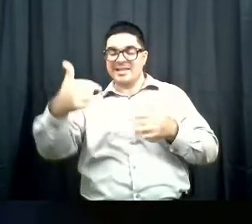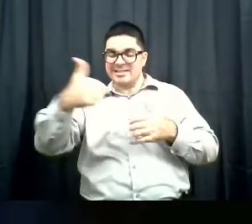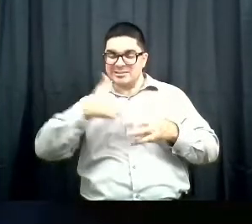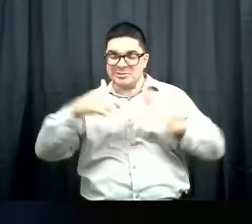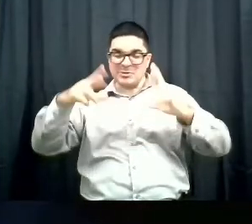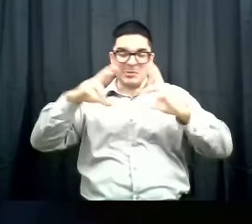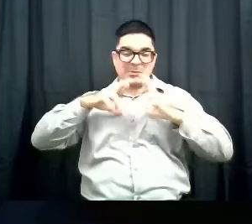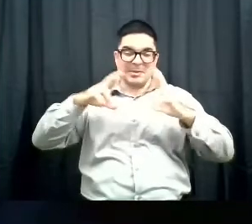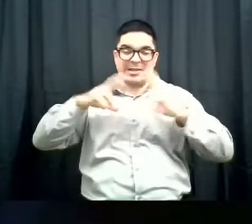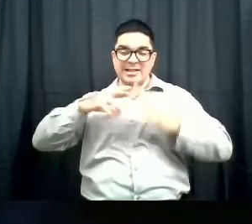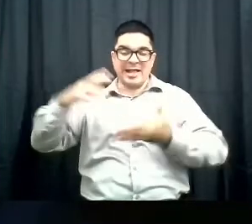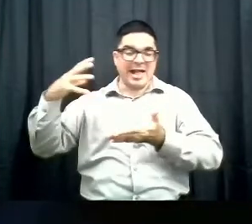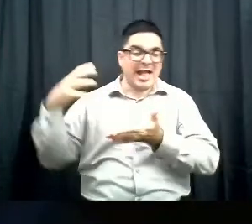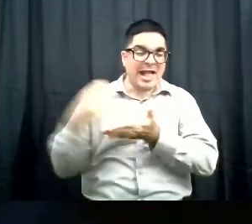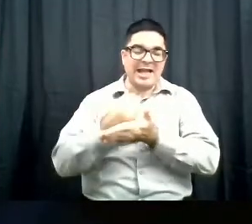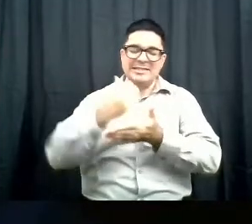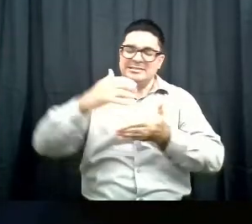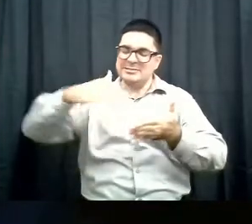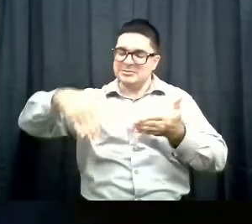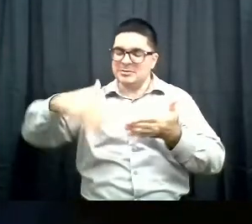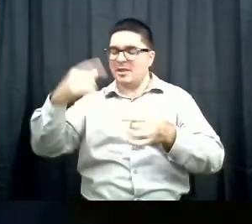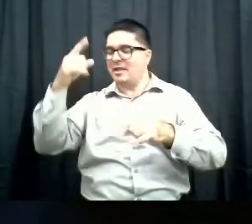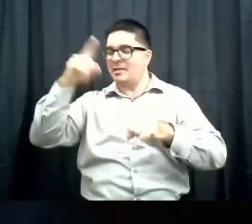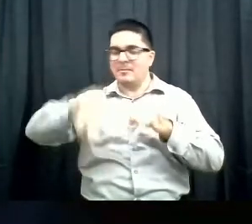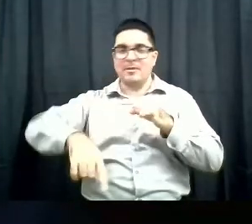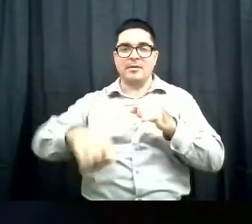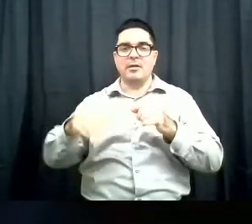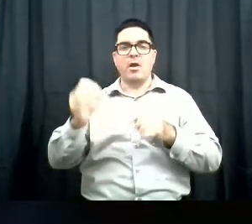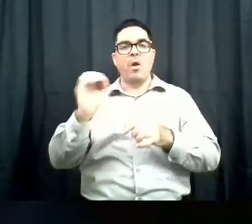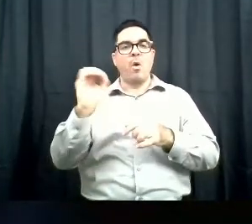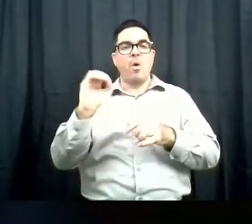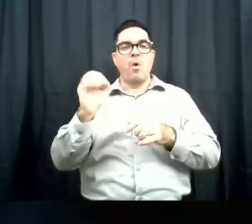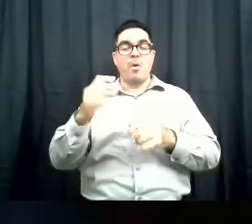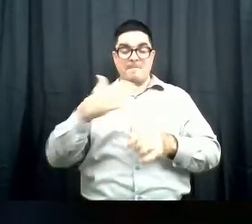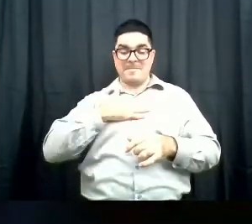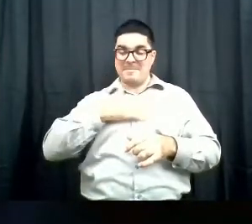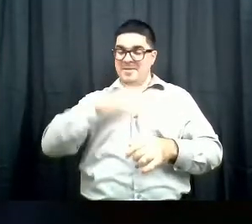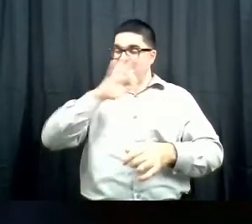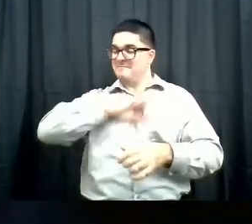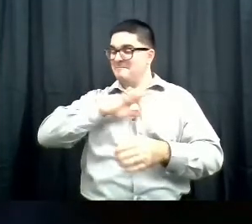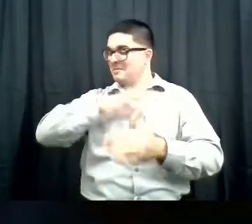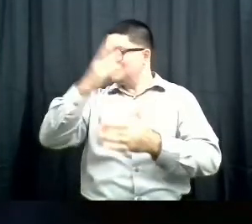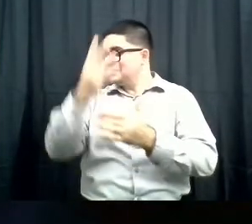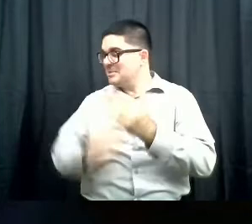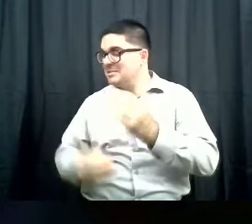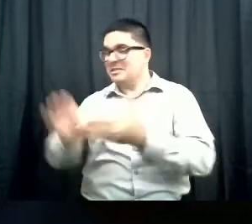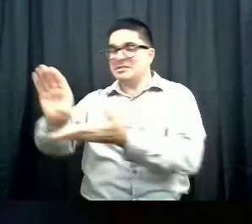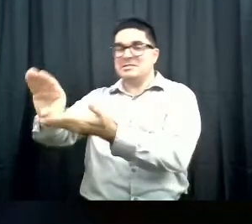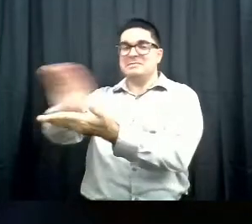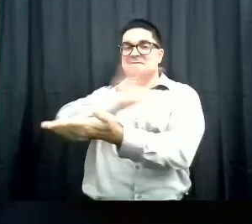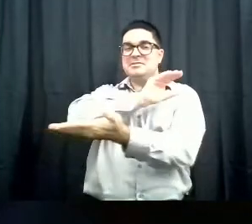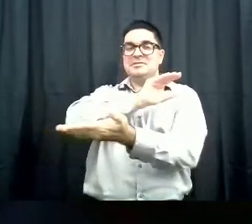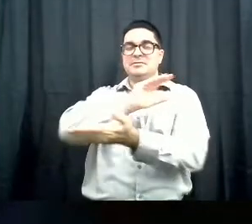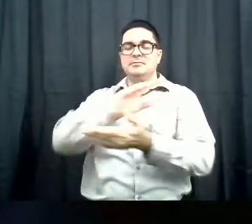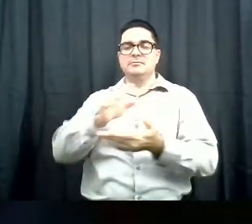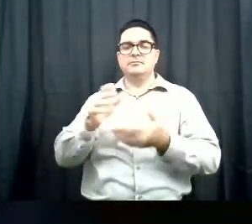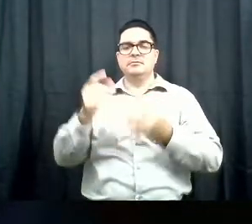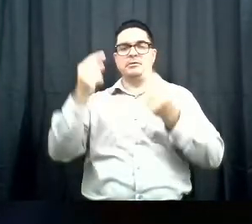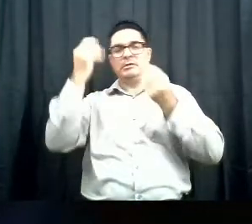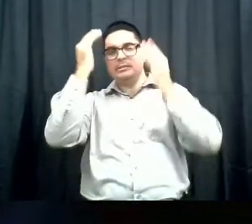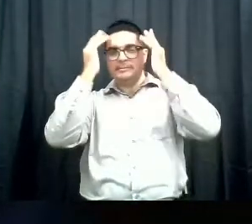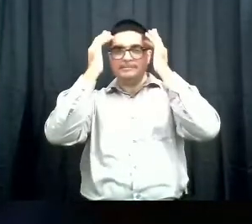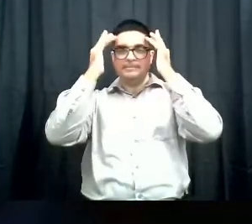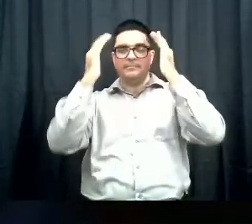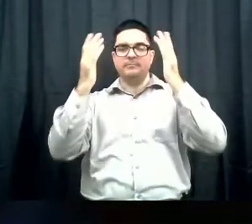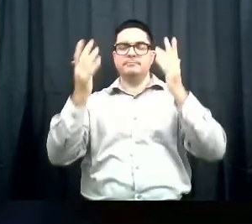the benefits will be taken away, and without the option in returning to the public government.